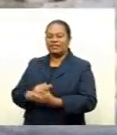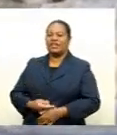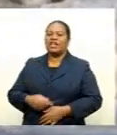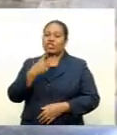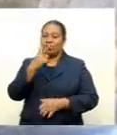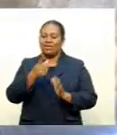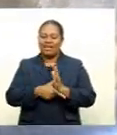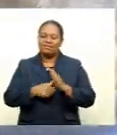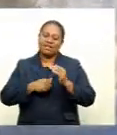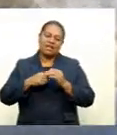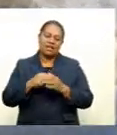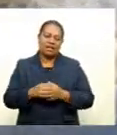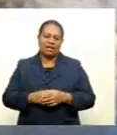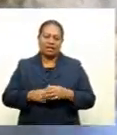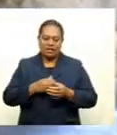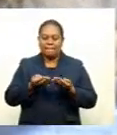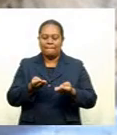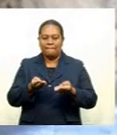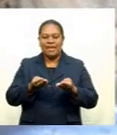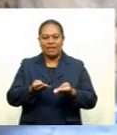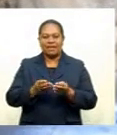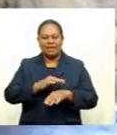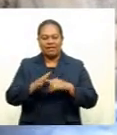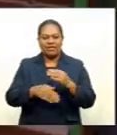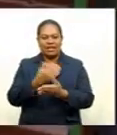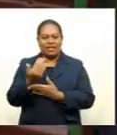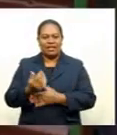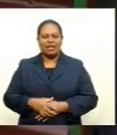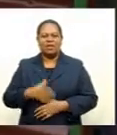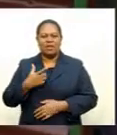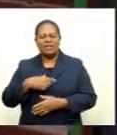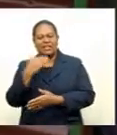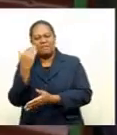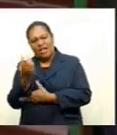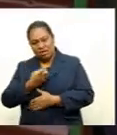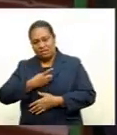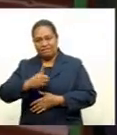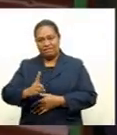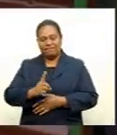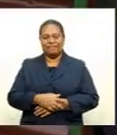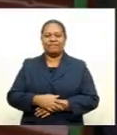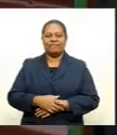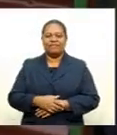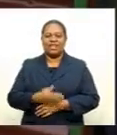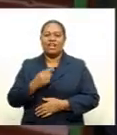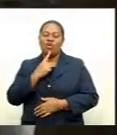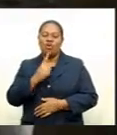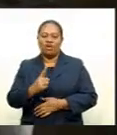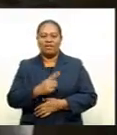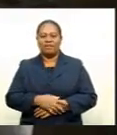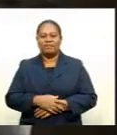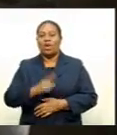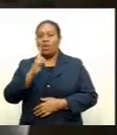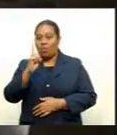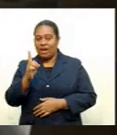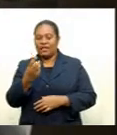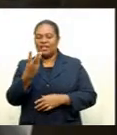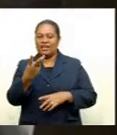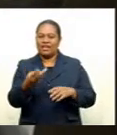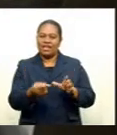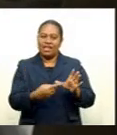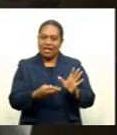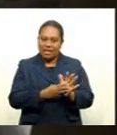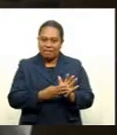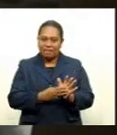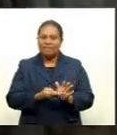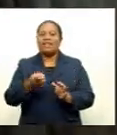a day, depending on the demand and orders he receives. I bake twice a day, first one at 3 a.m. So